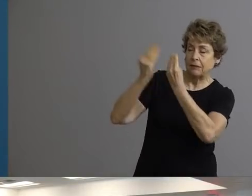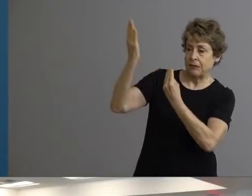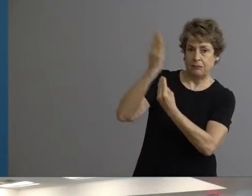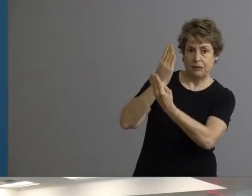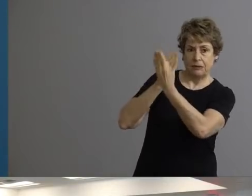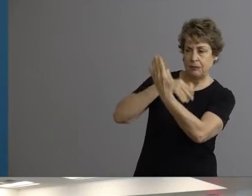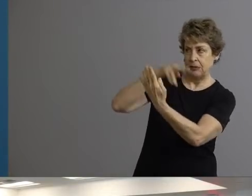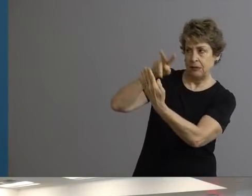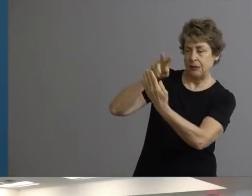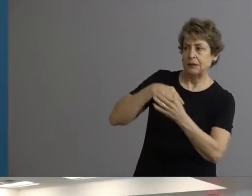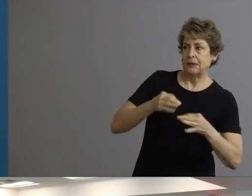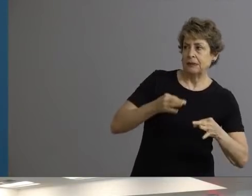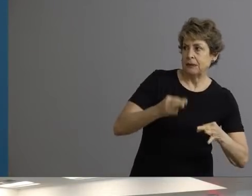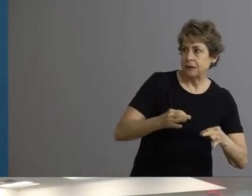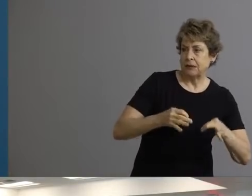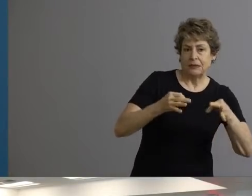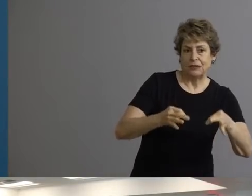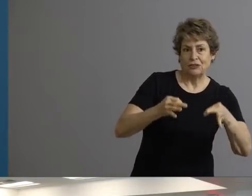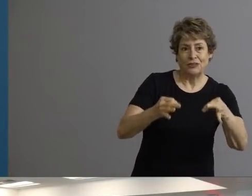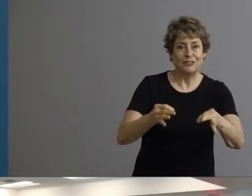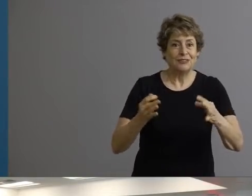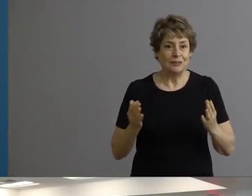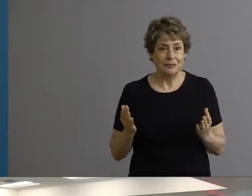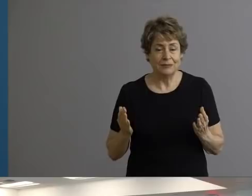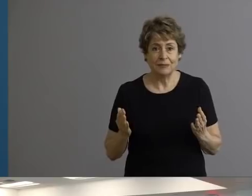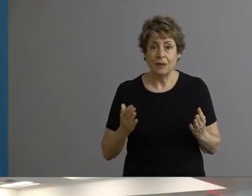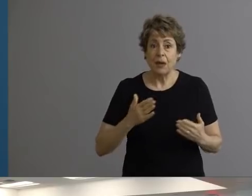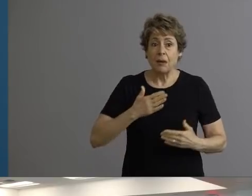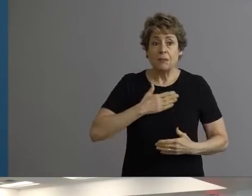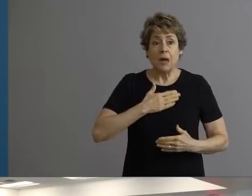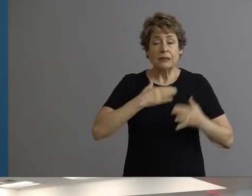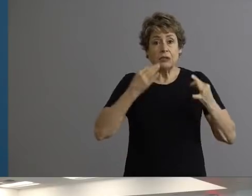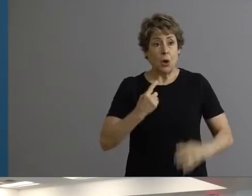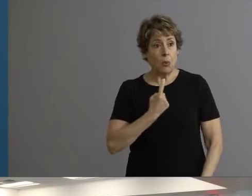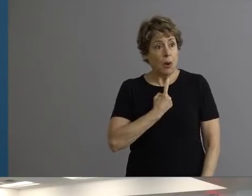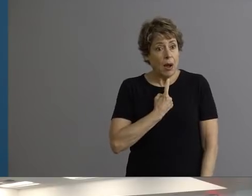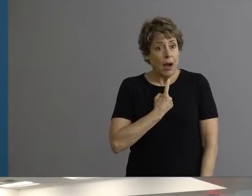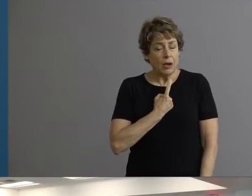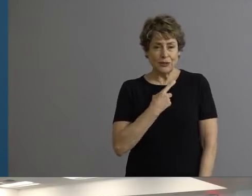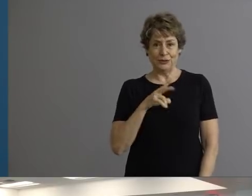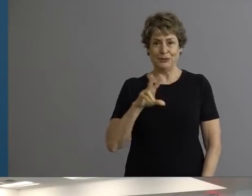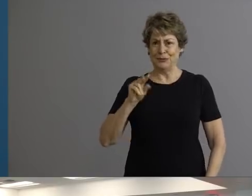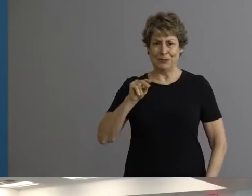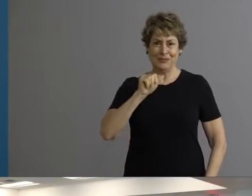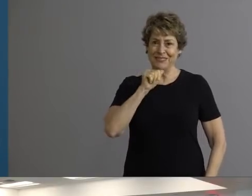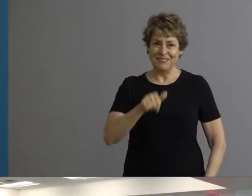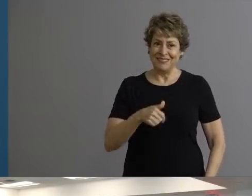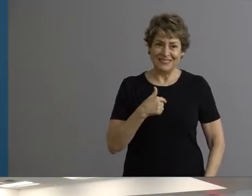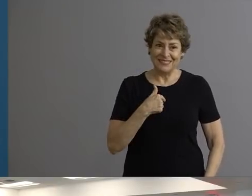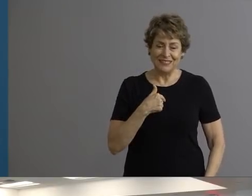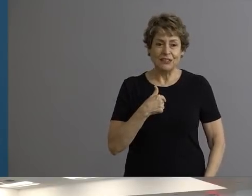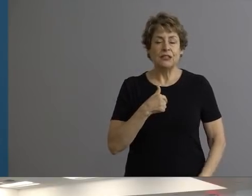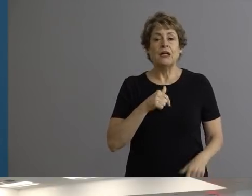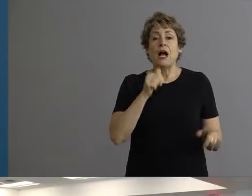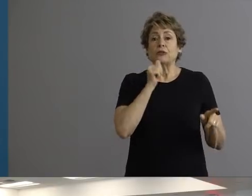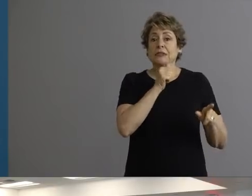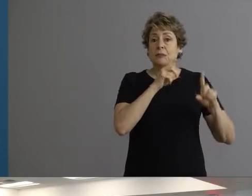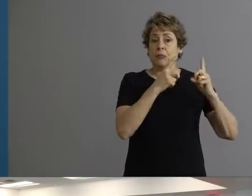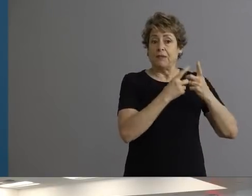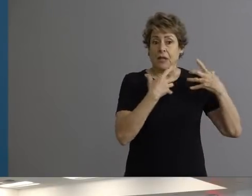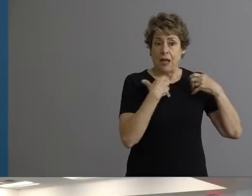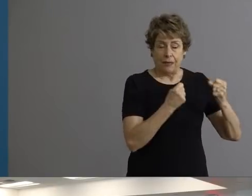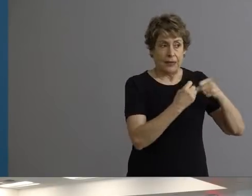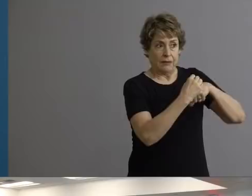are informed by public health. I understand that, but like I said, if you're not right, if the plateau